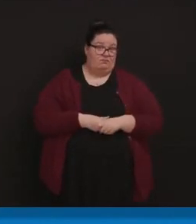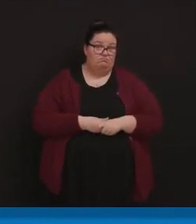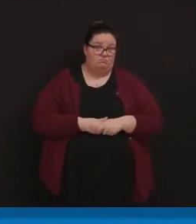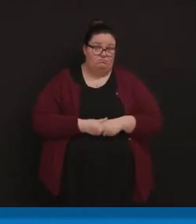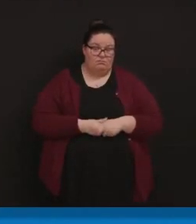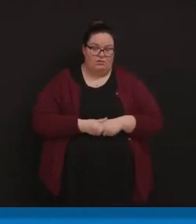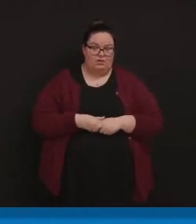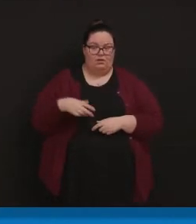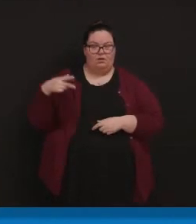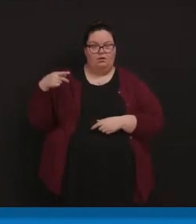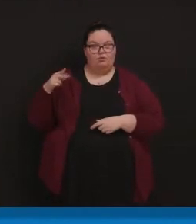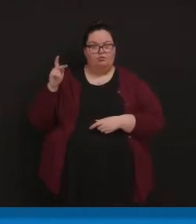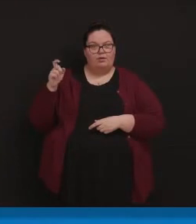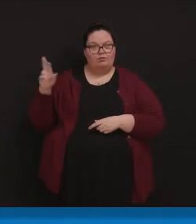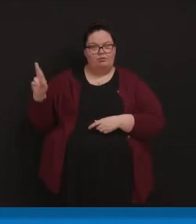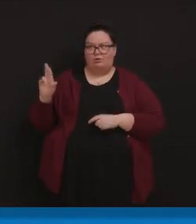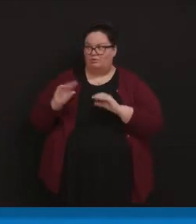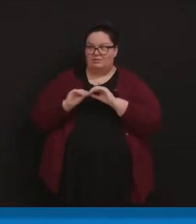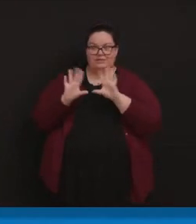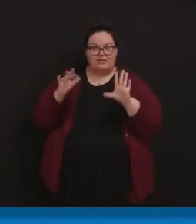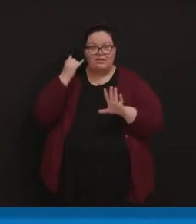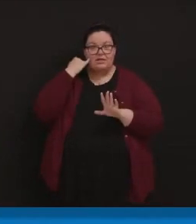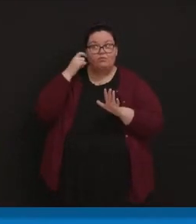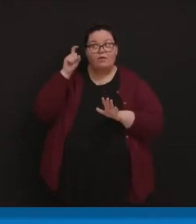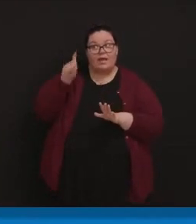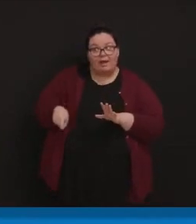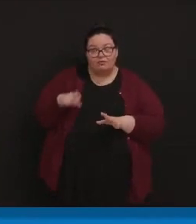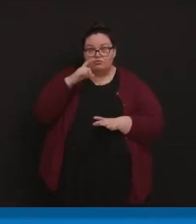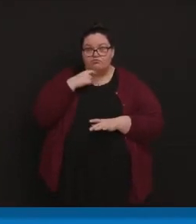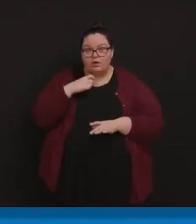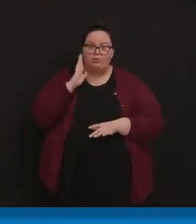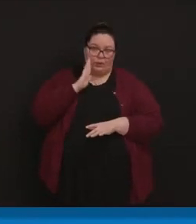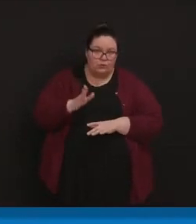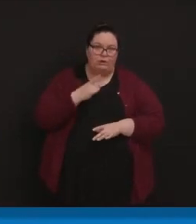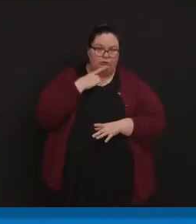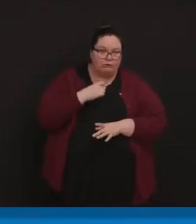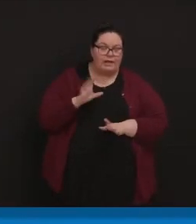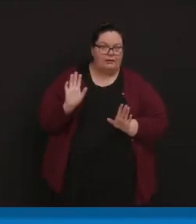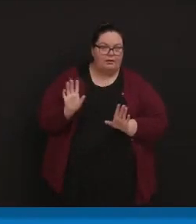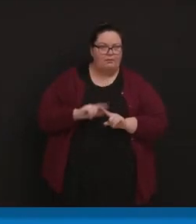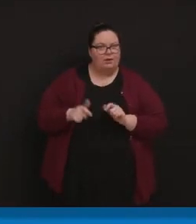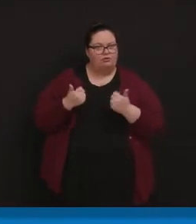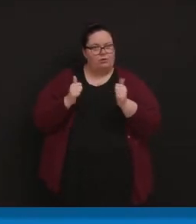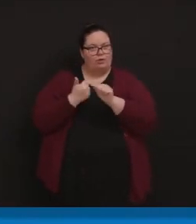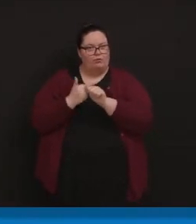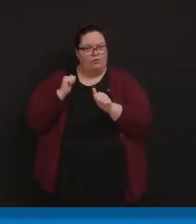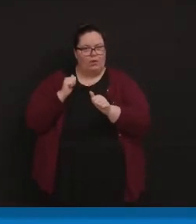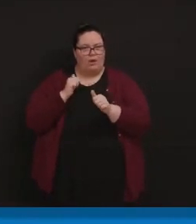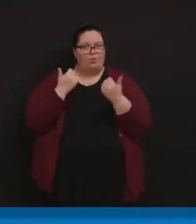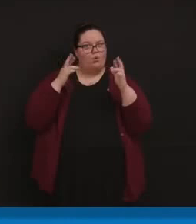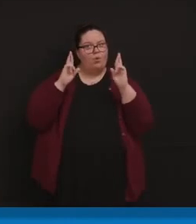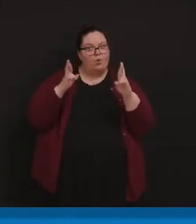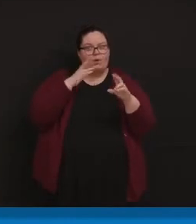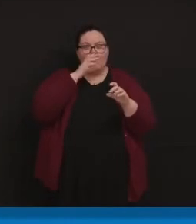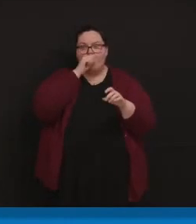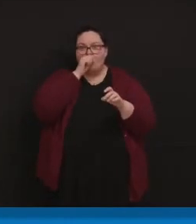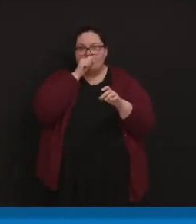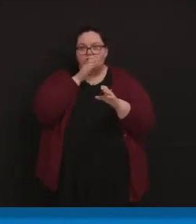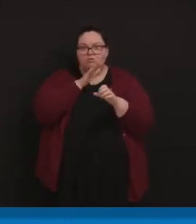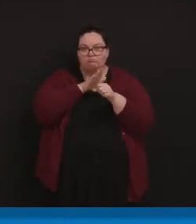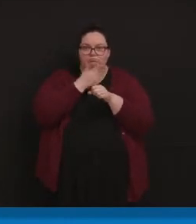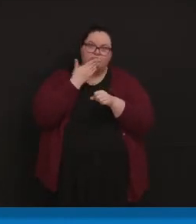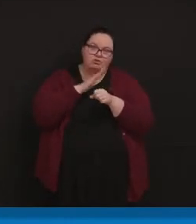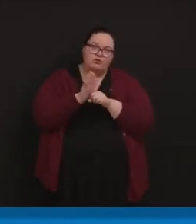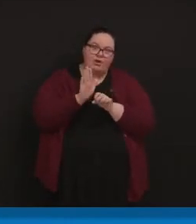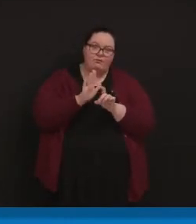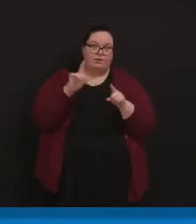And the Premier was very clear as well. He said that if we have to, we would move to red, but we're doing everything we can to avoid that. And one of the things that's